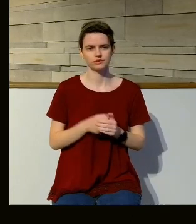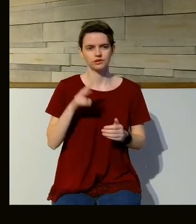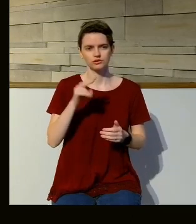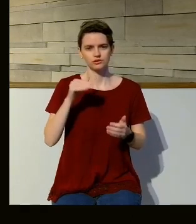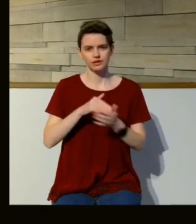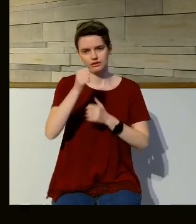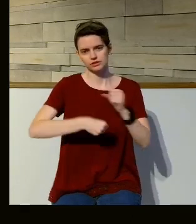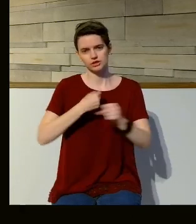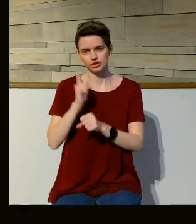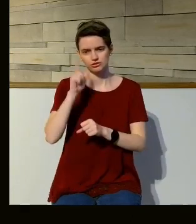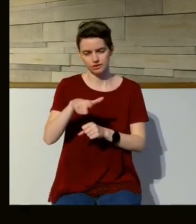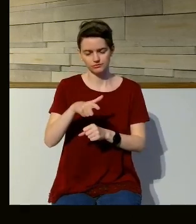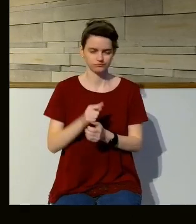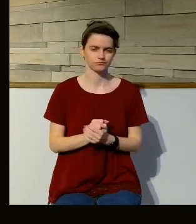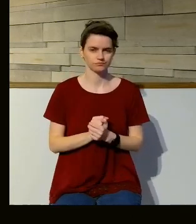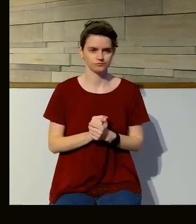2,000 years later,